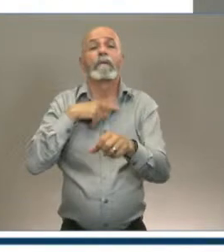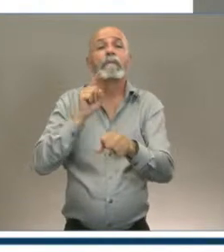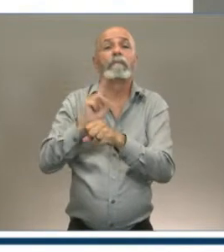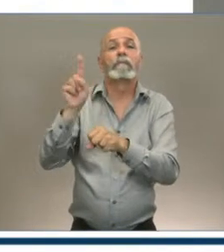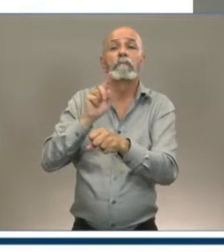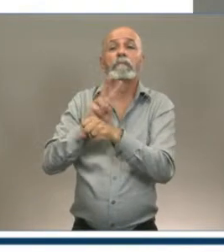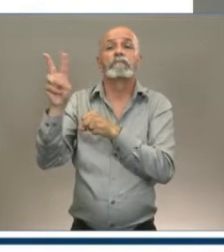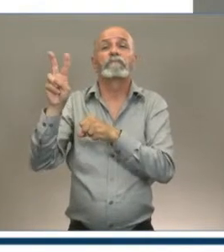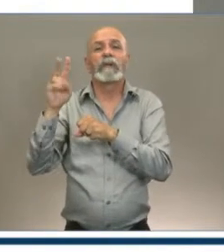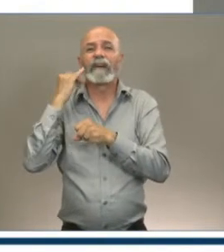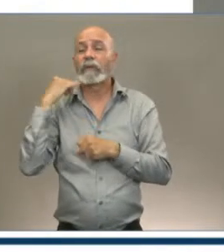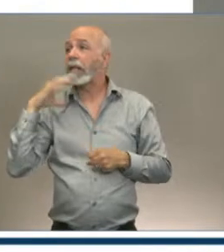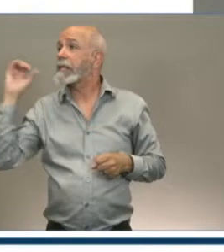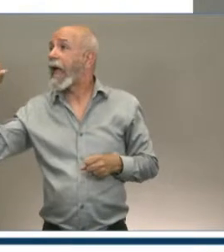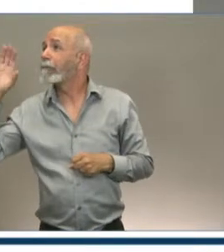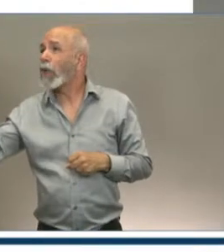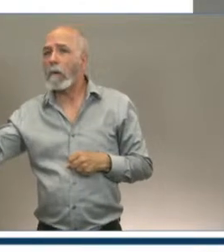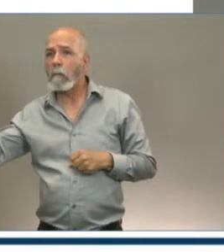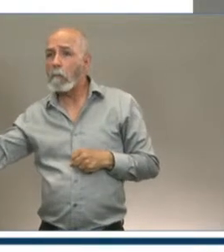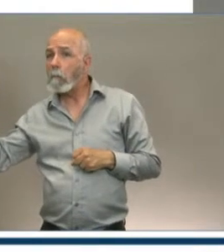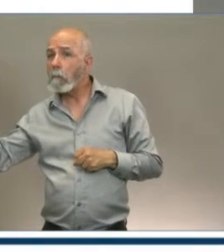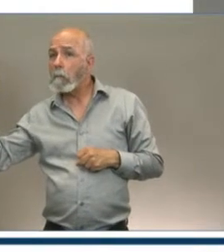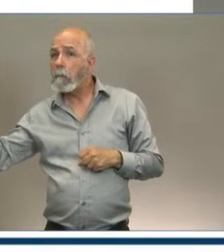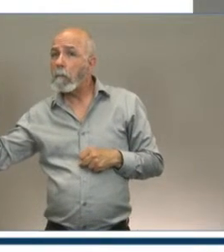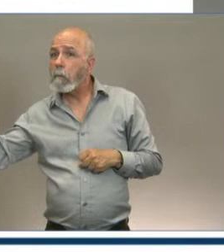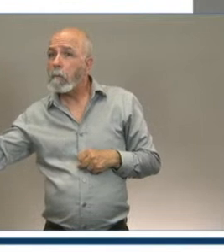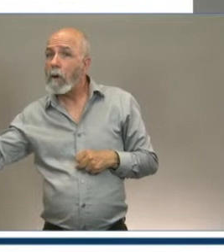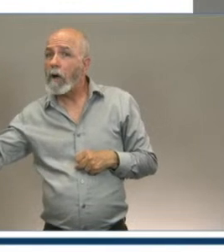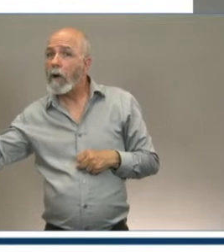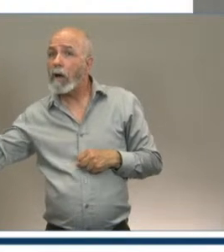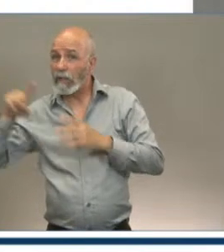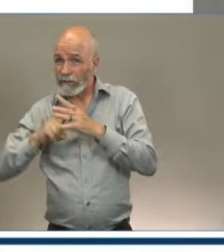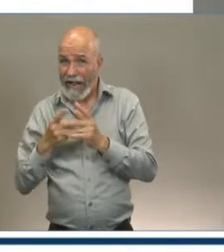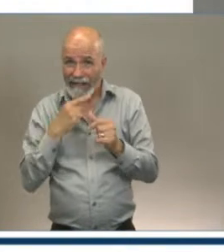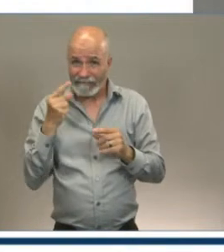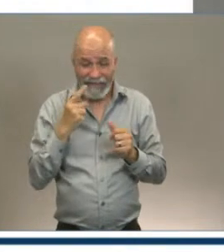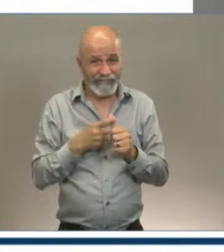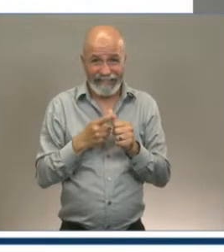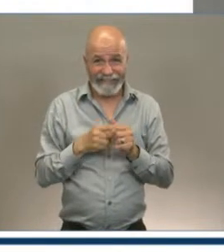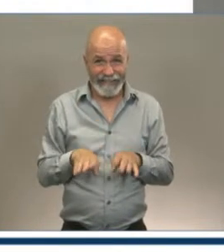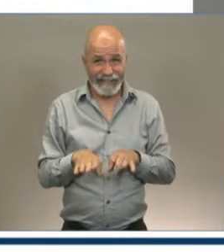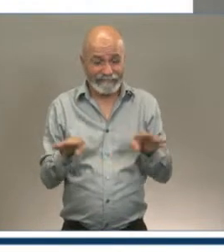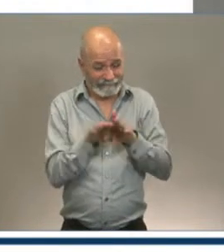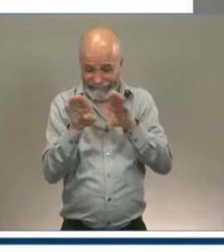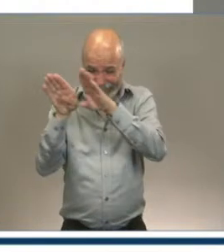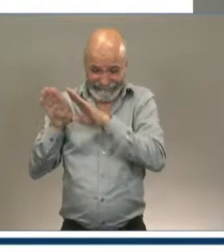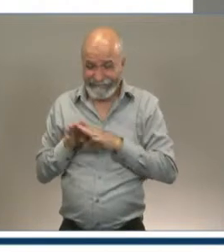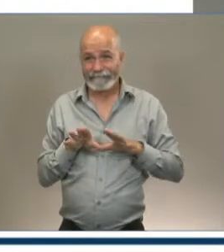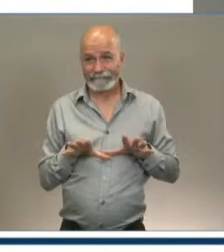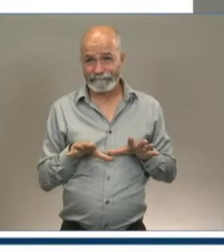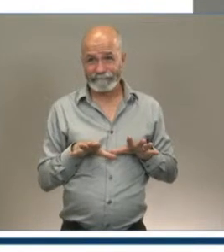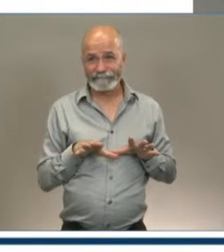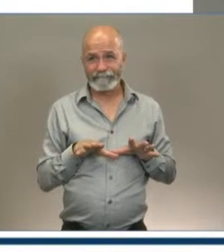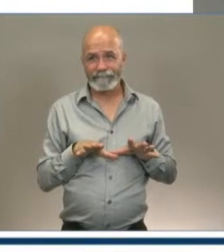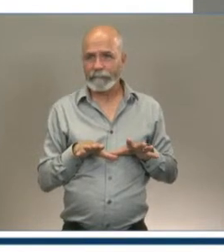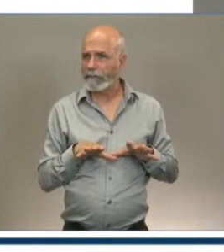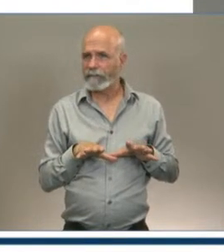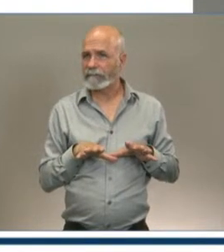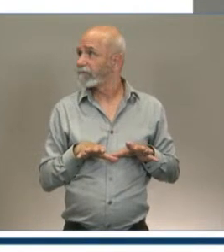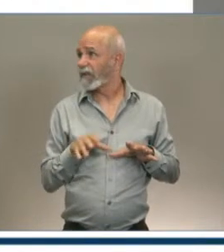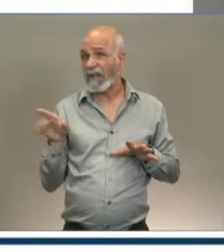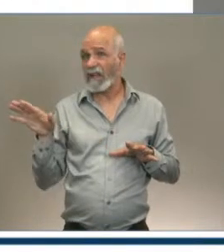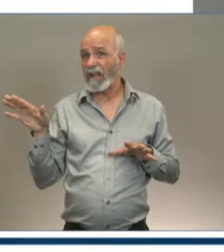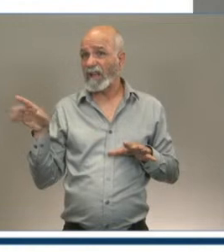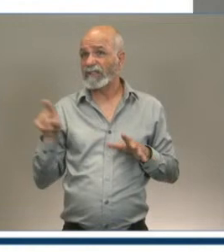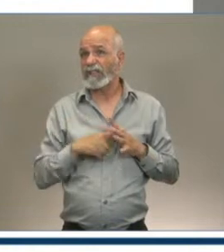started this whole journey by having restrictions in the Halifax area, which we then had to quickly move to make province-wide. So it is